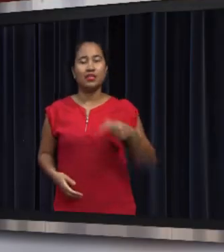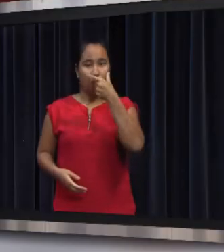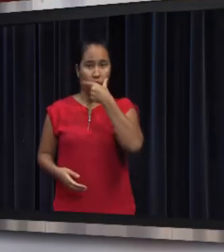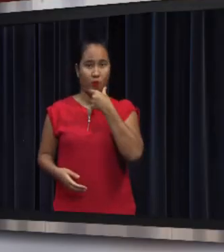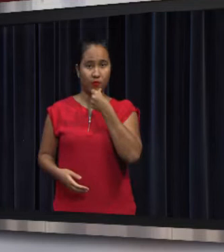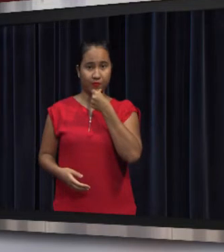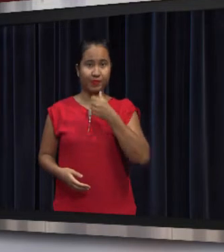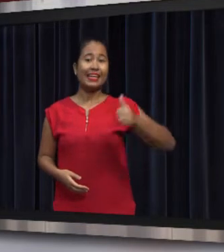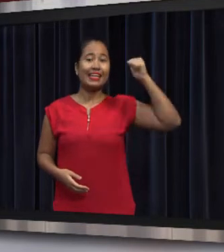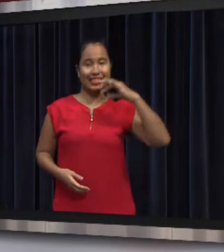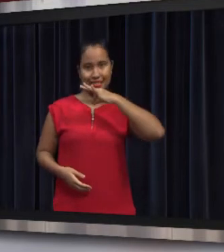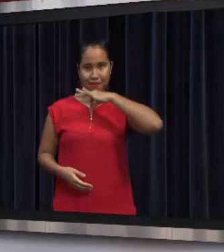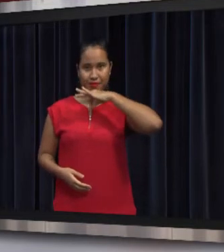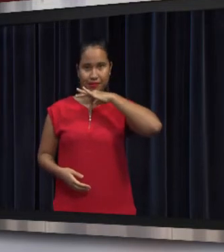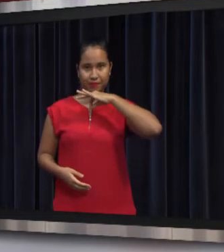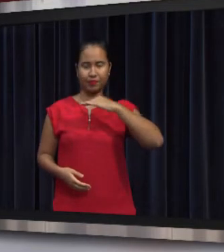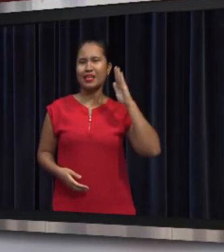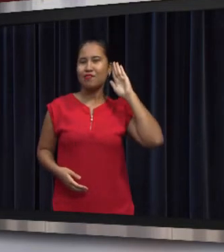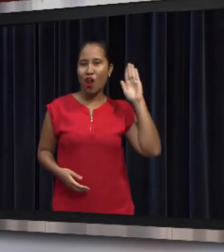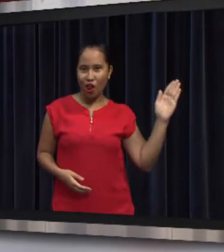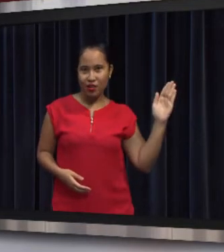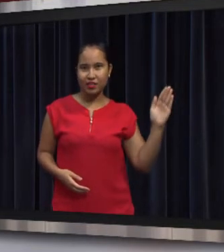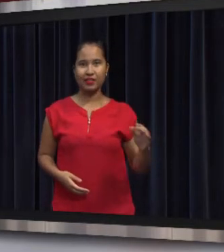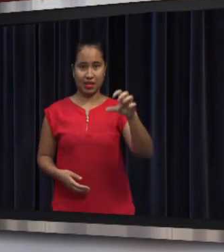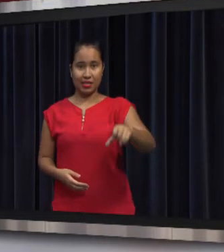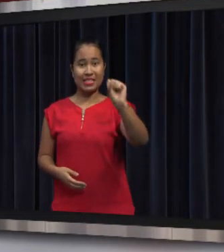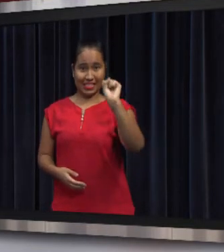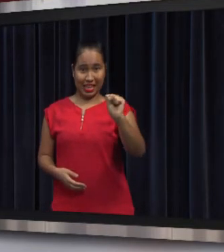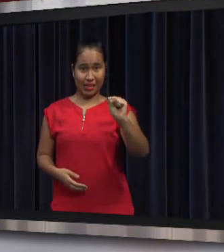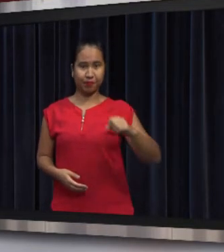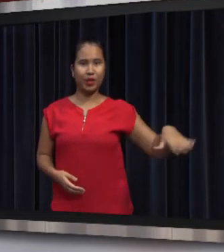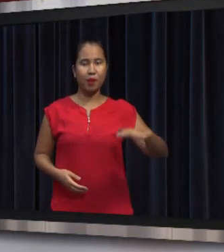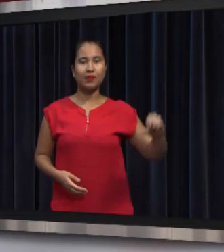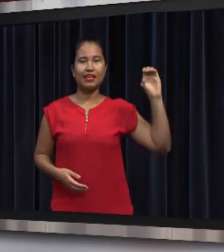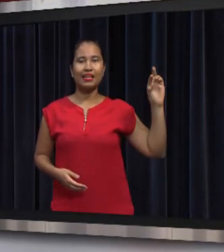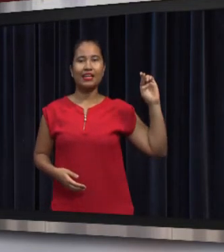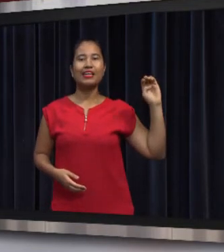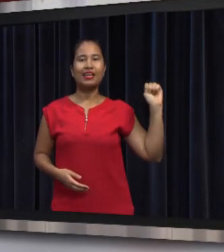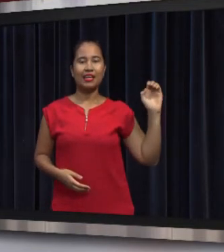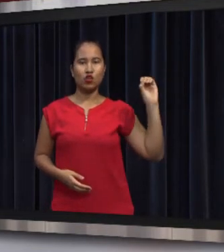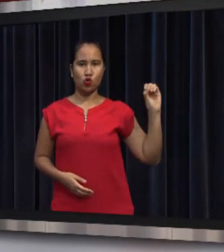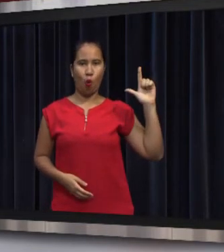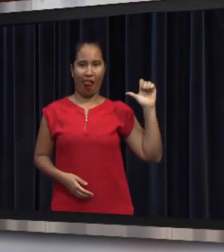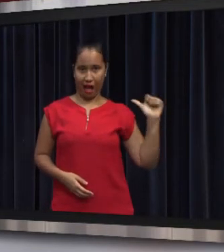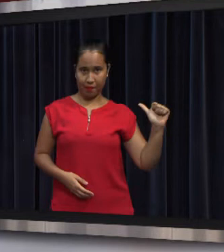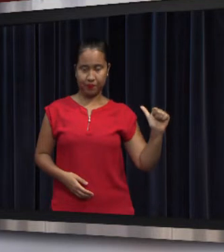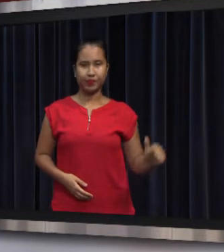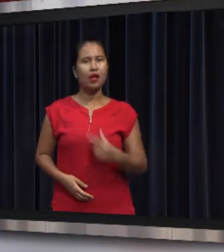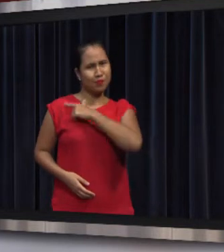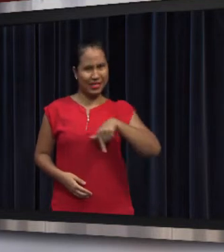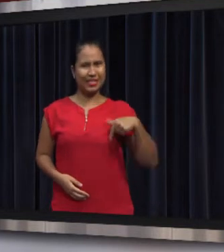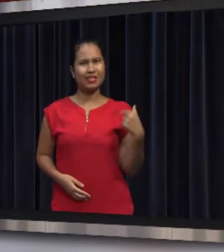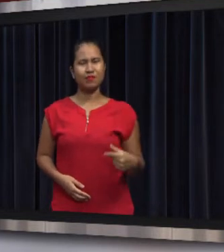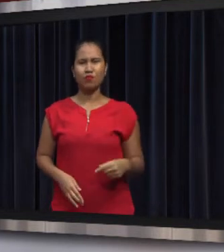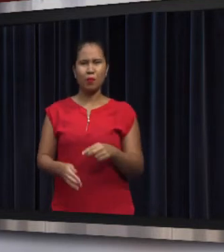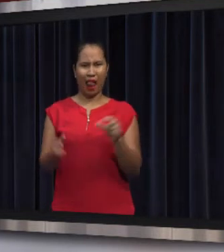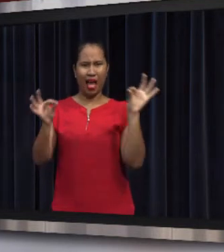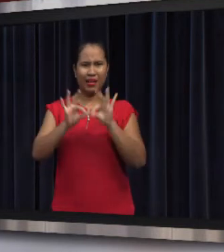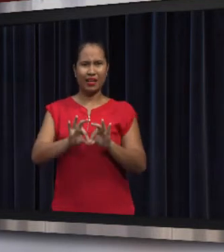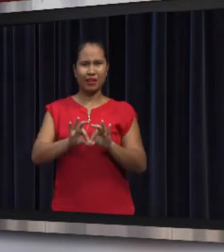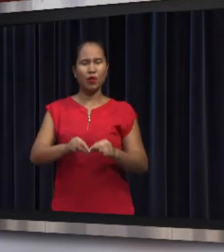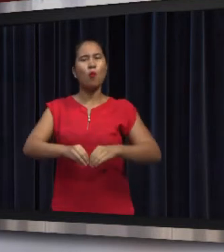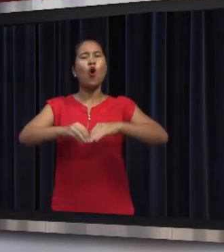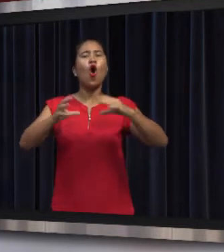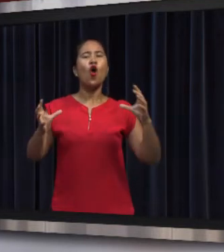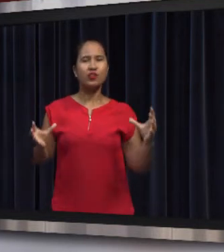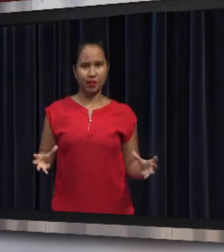And yesterday afternoon, President Desiree Bautista visited the resort Crayola in the district of Saramaca. The head of state